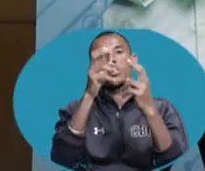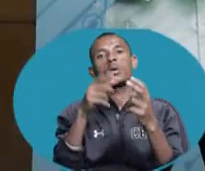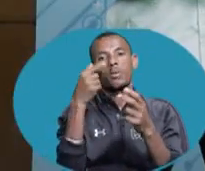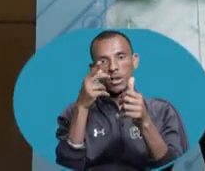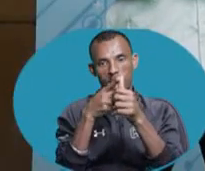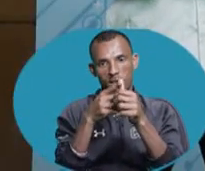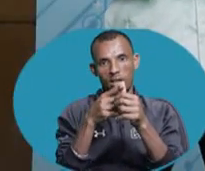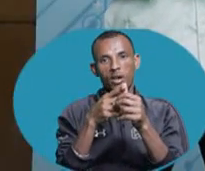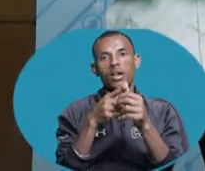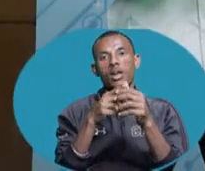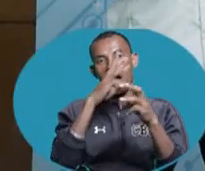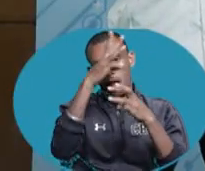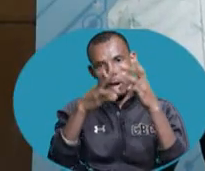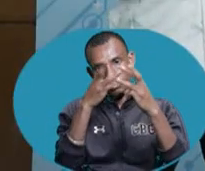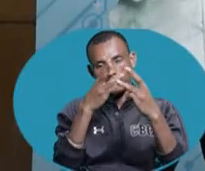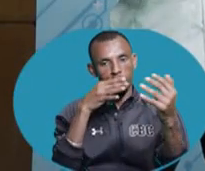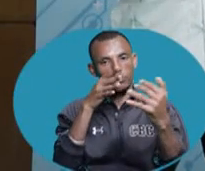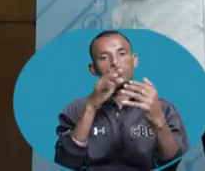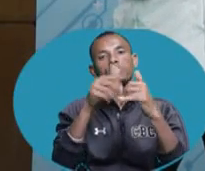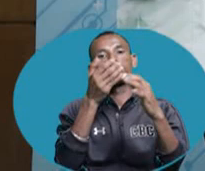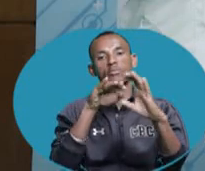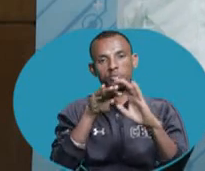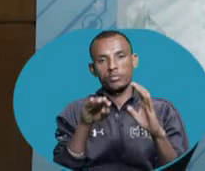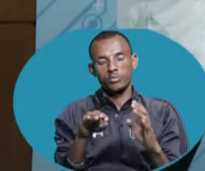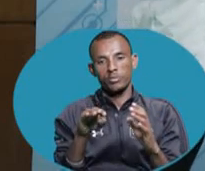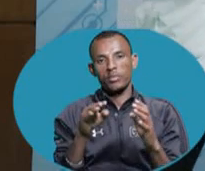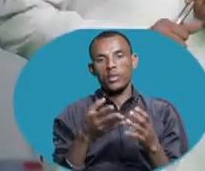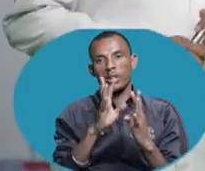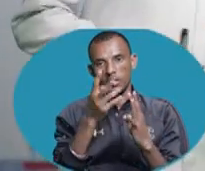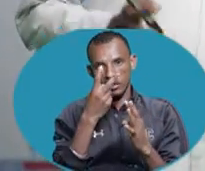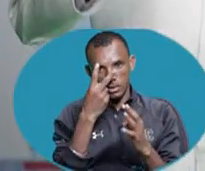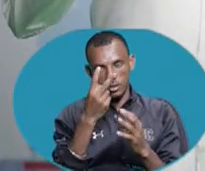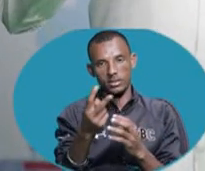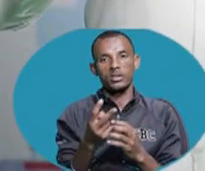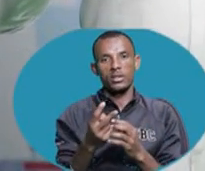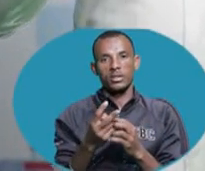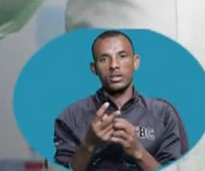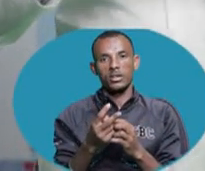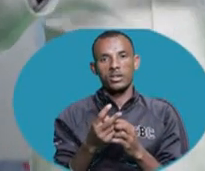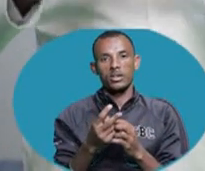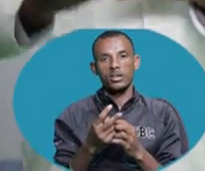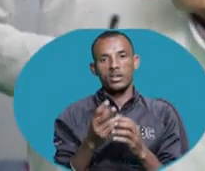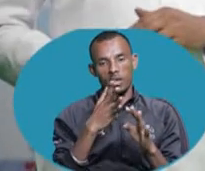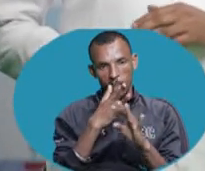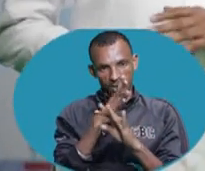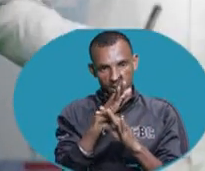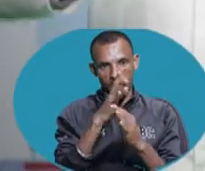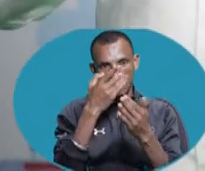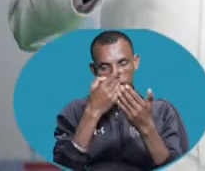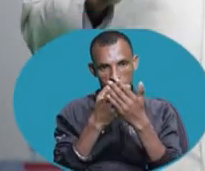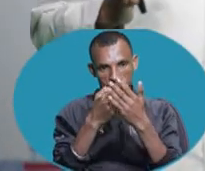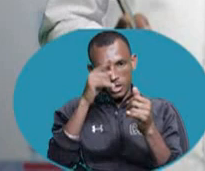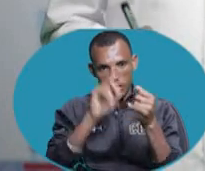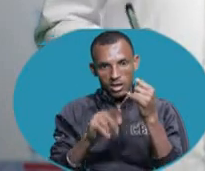world moves to the war. Before starting the topic, let us see, after the end of this unit, you